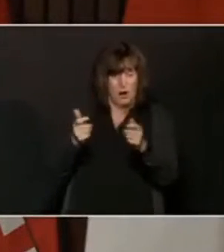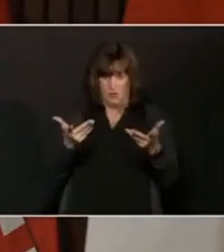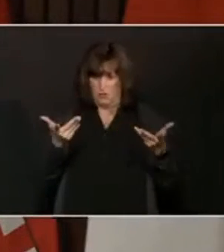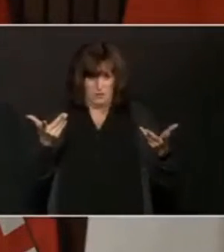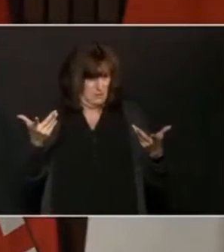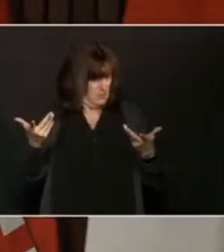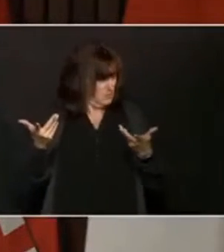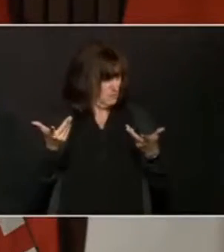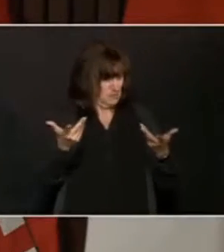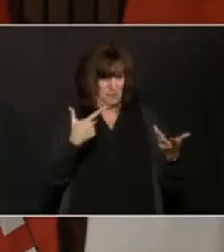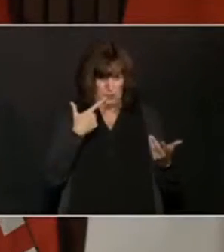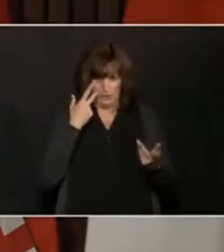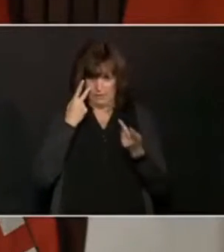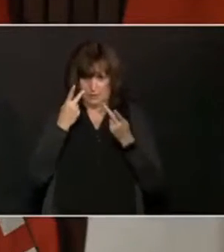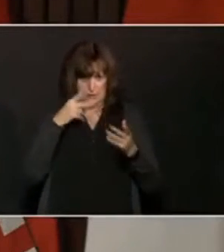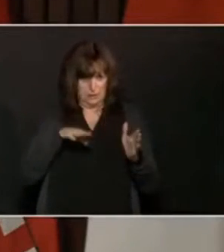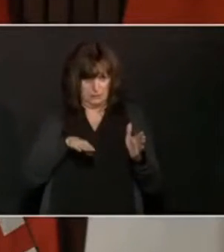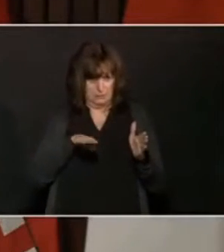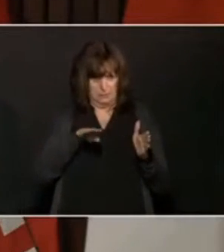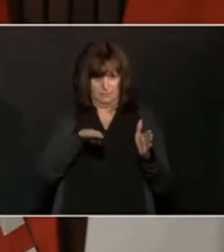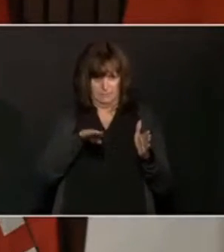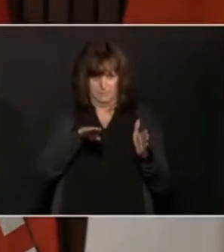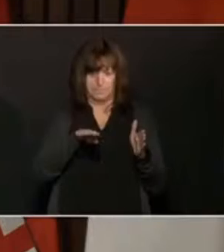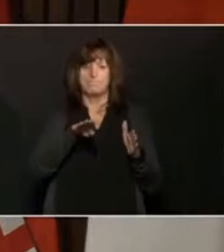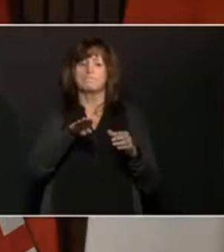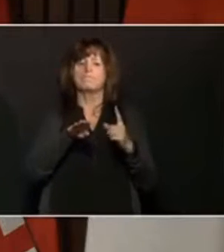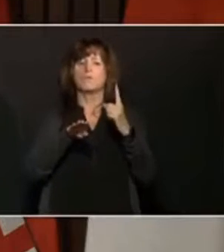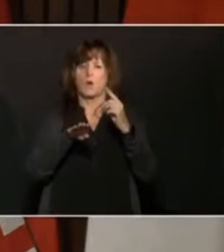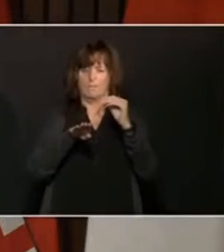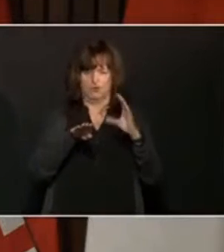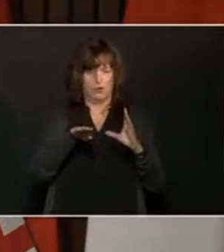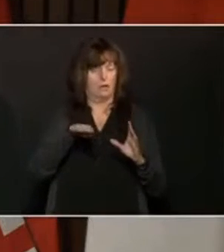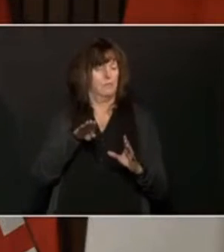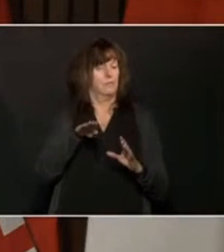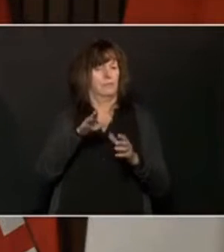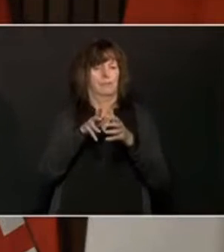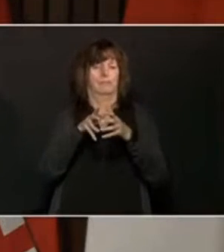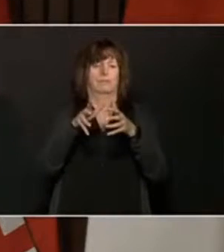simmering along at that 1% sort of level of growth. Follow up?